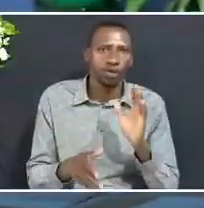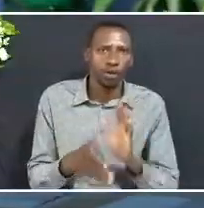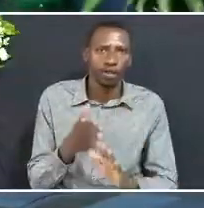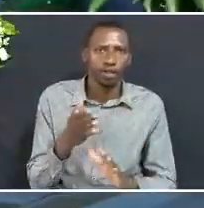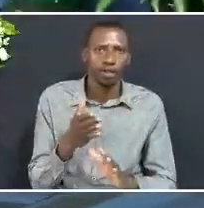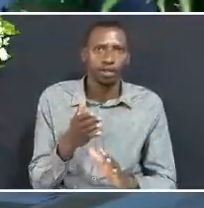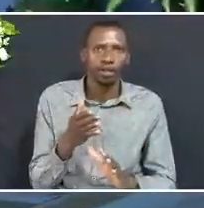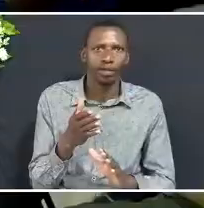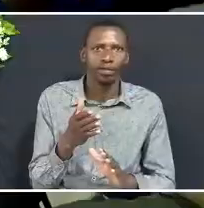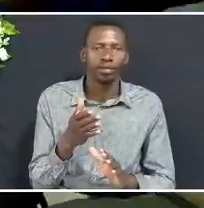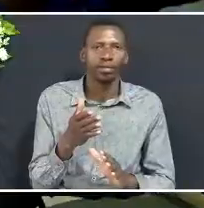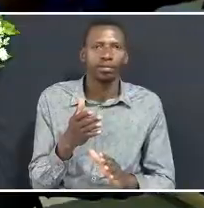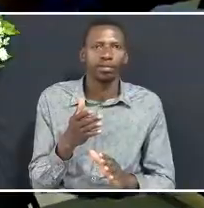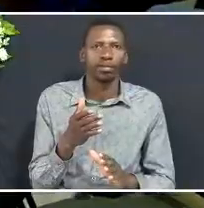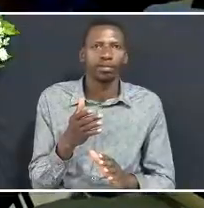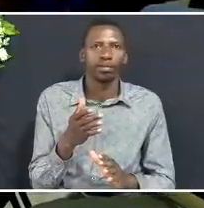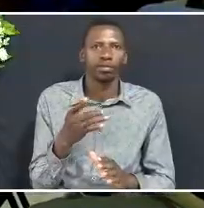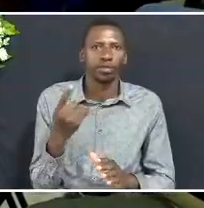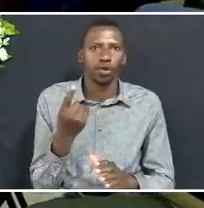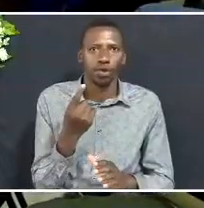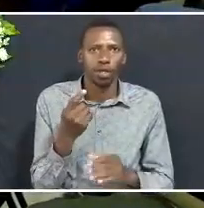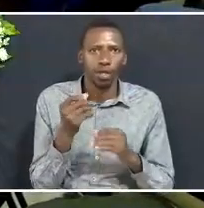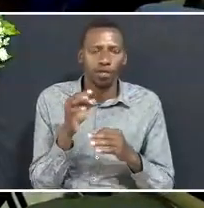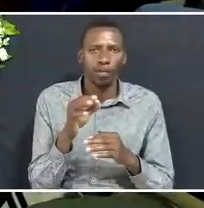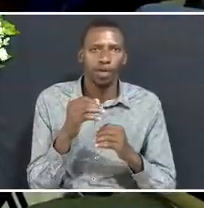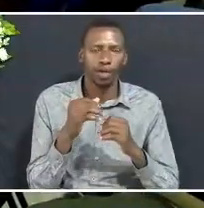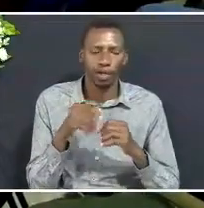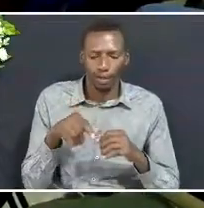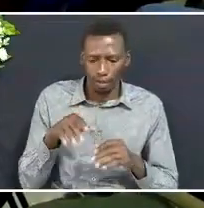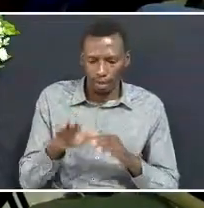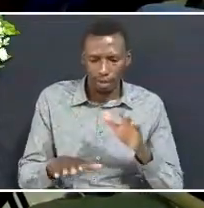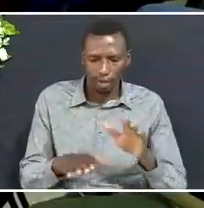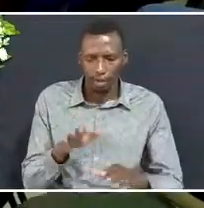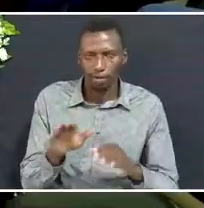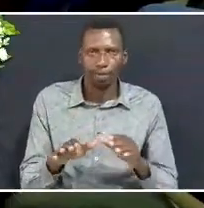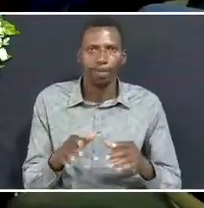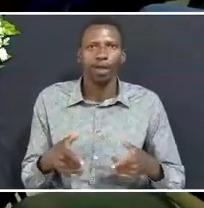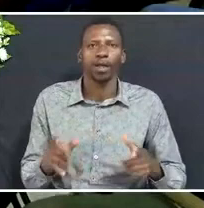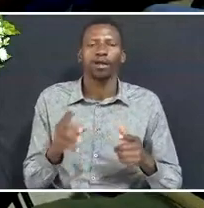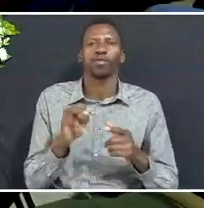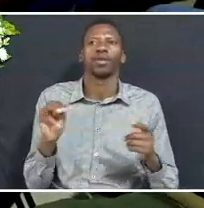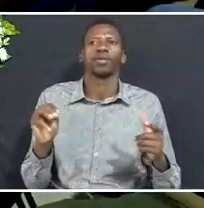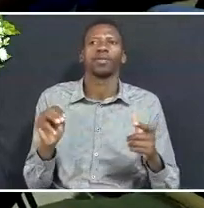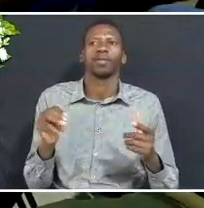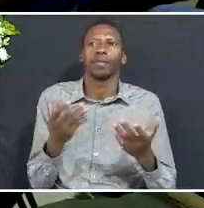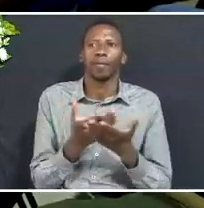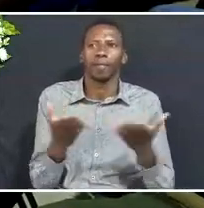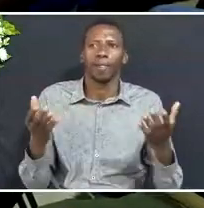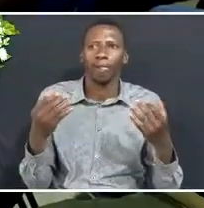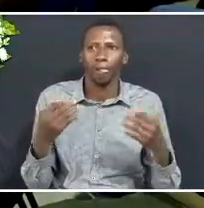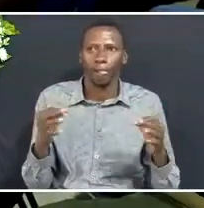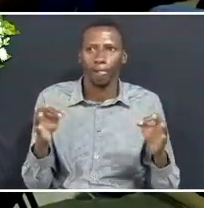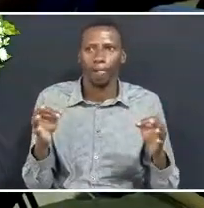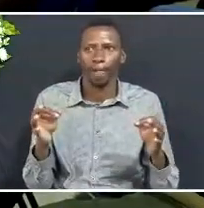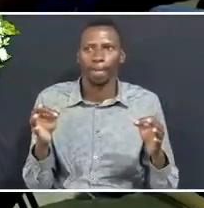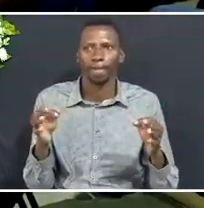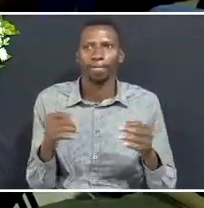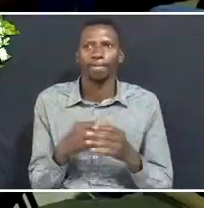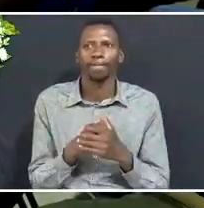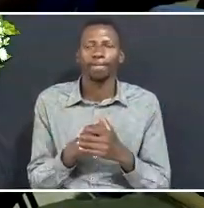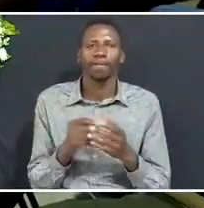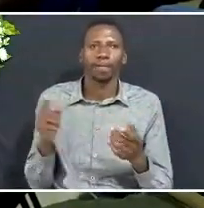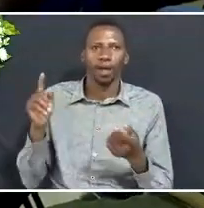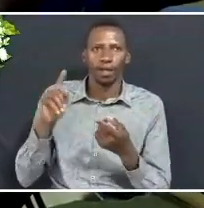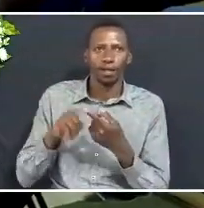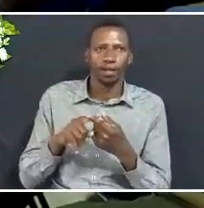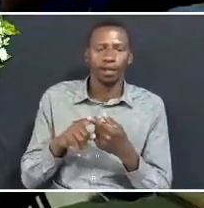as far as their strength and their strides were allowing them to do. And so they were faithful to what they were doing